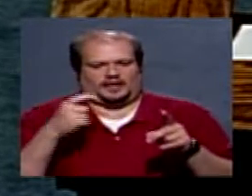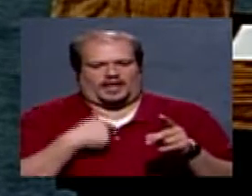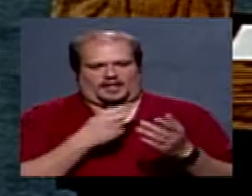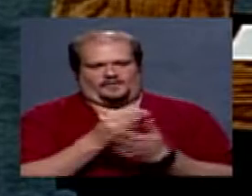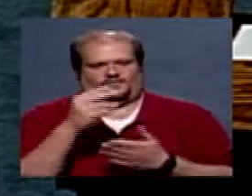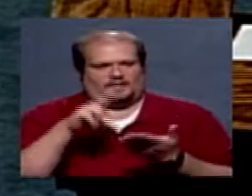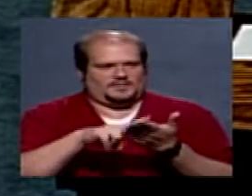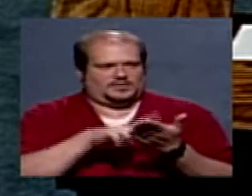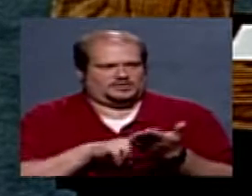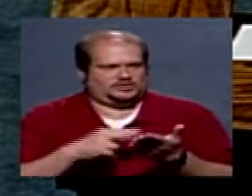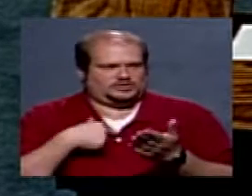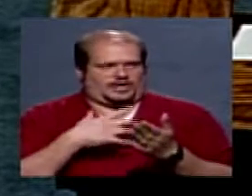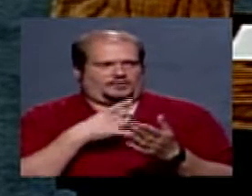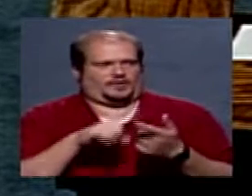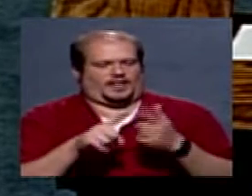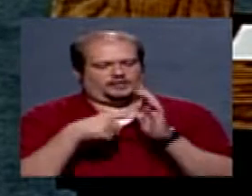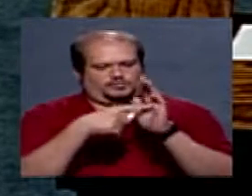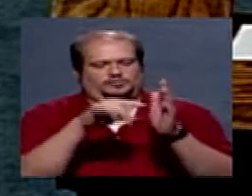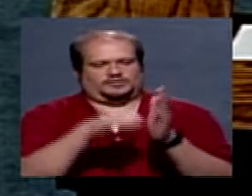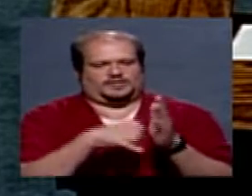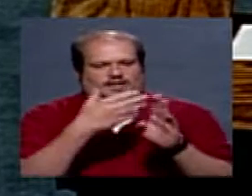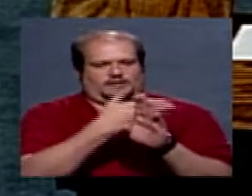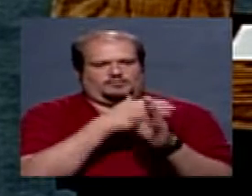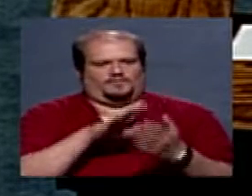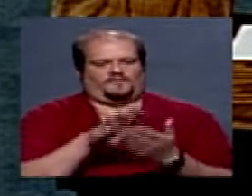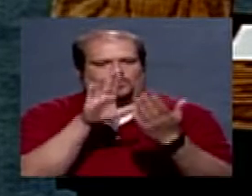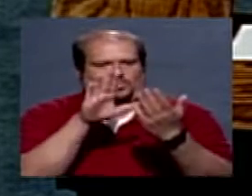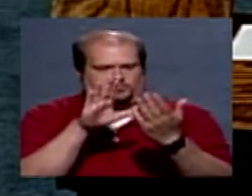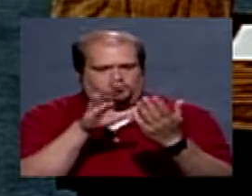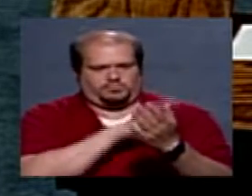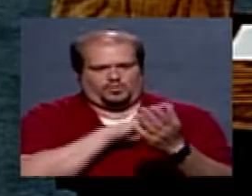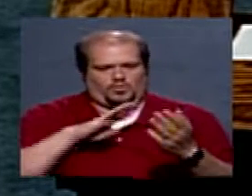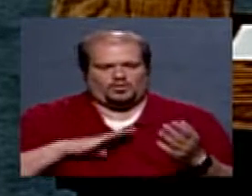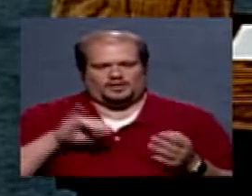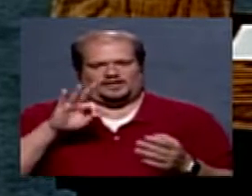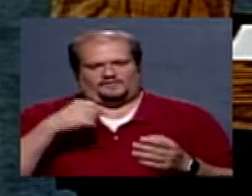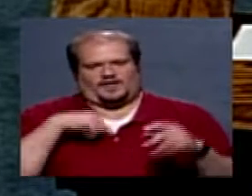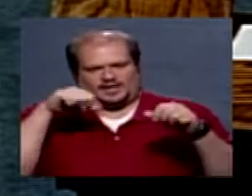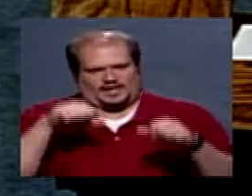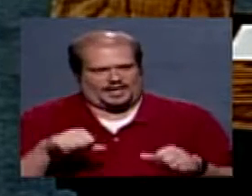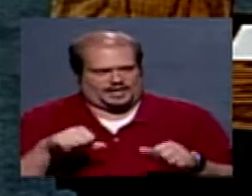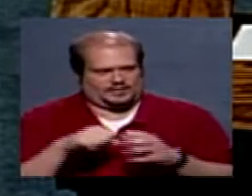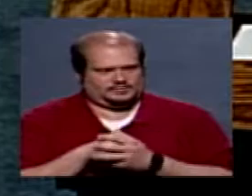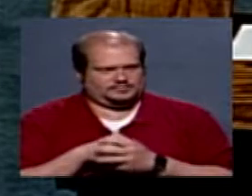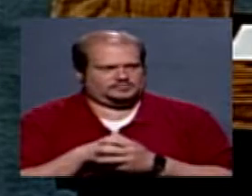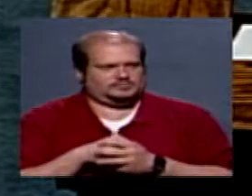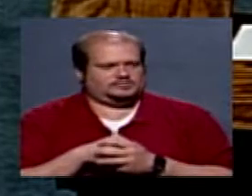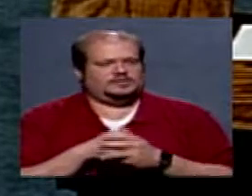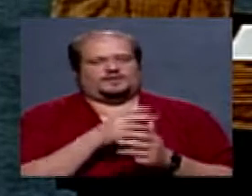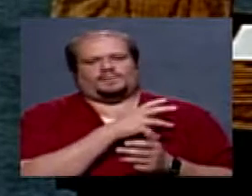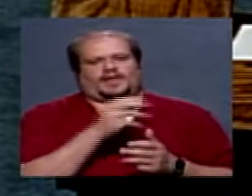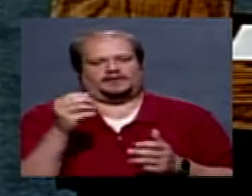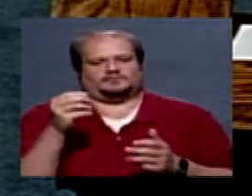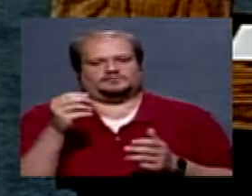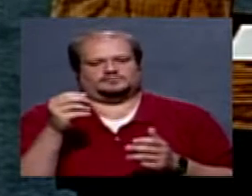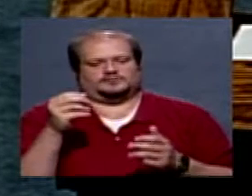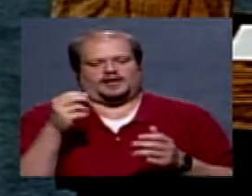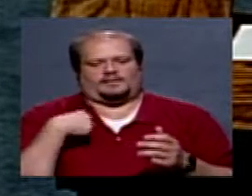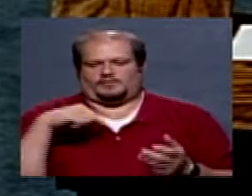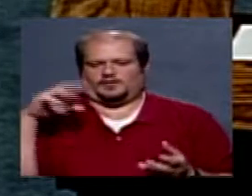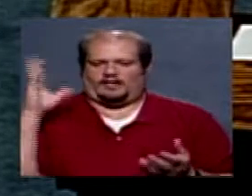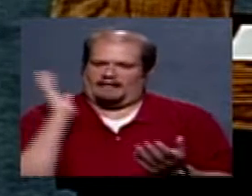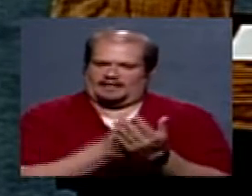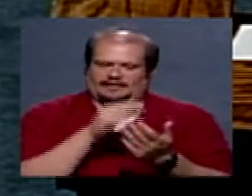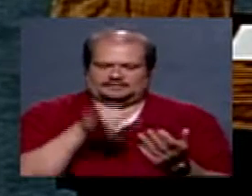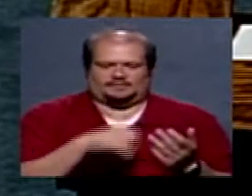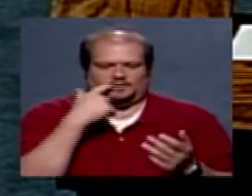petition, and I would like to present it before the board, if I may. And, but I'm totally